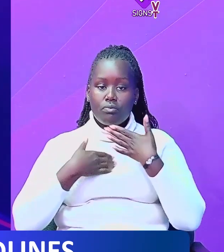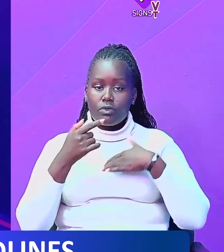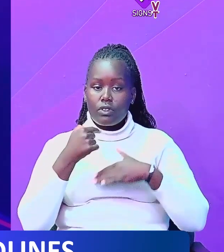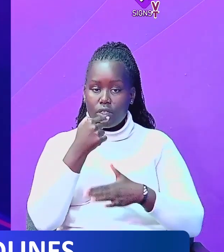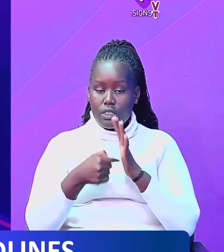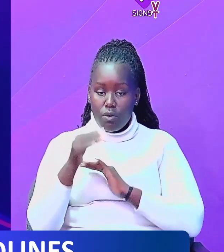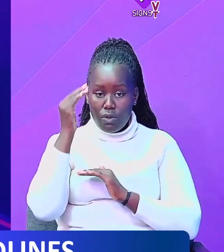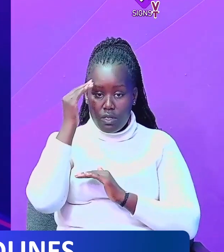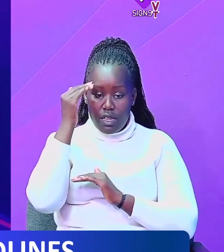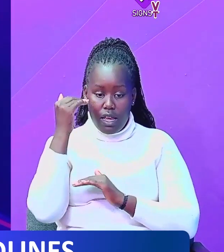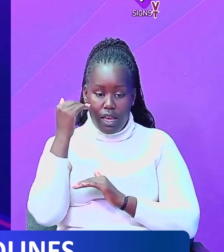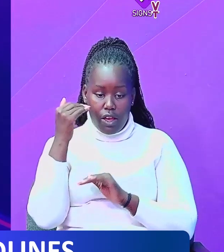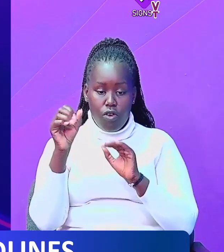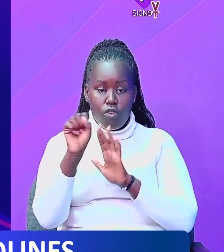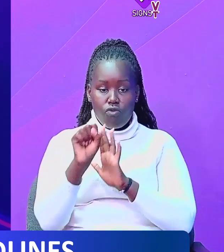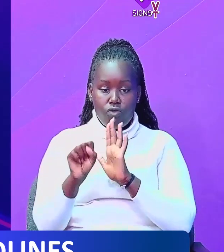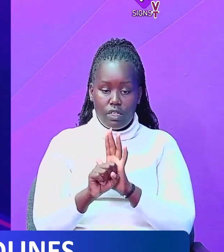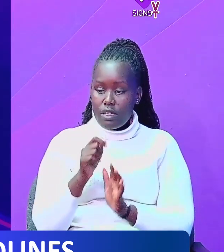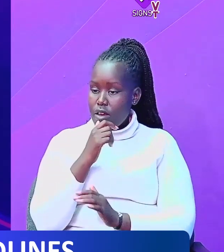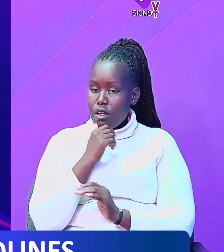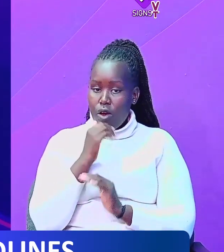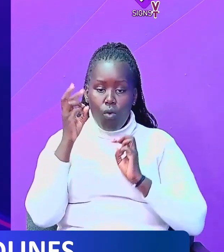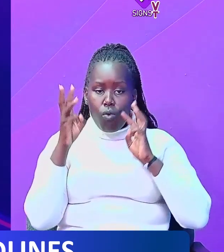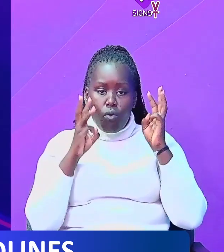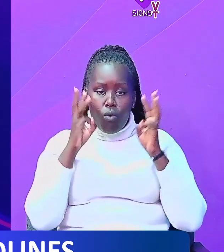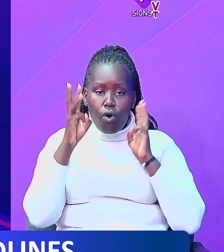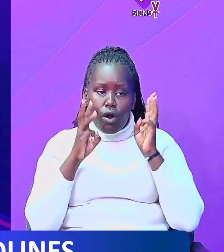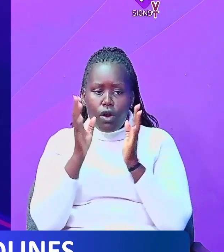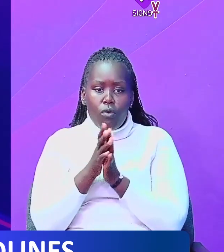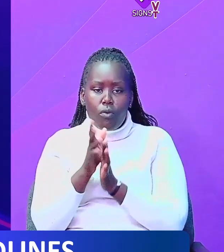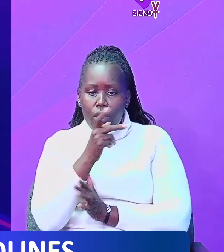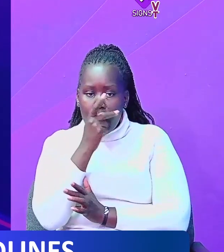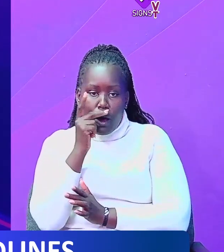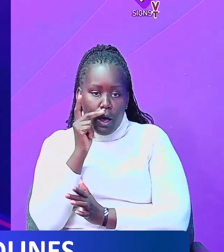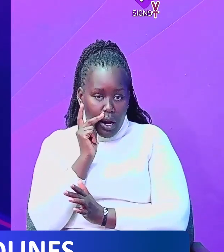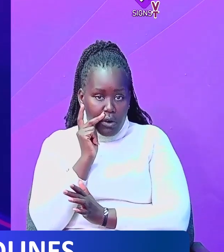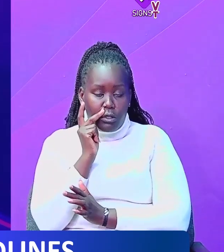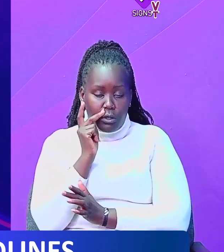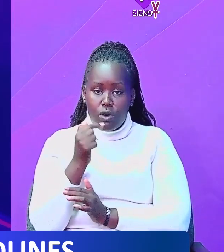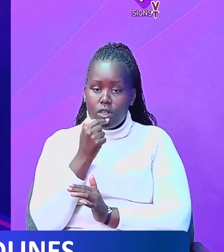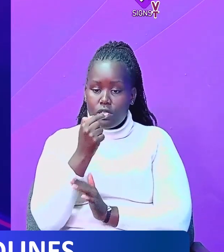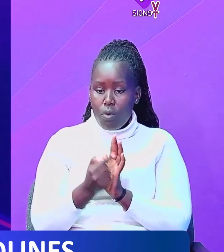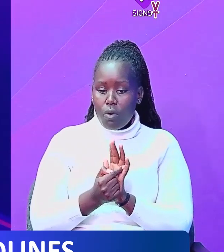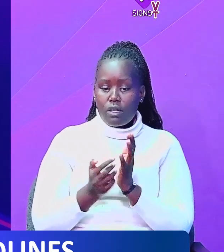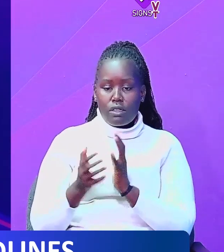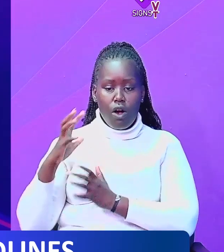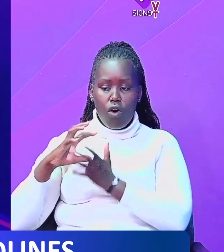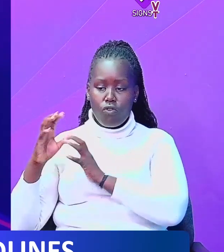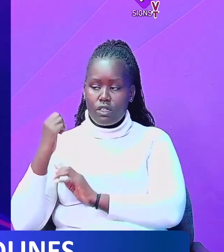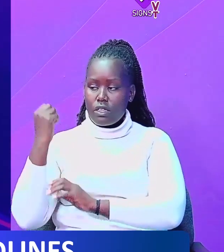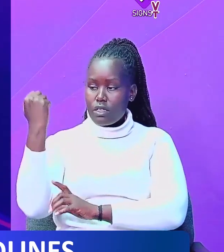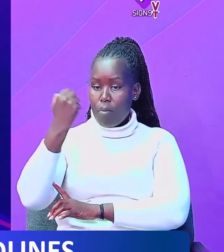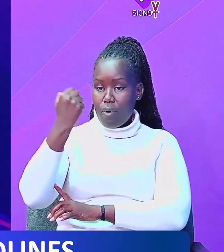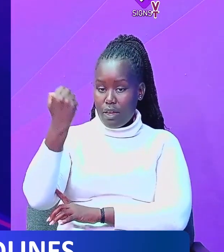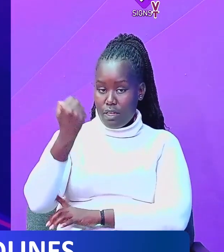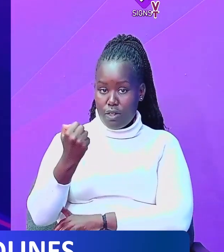state is worried by Wiper leader Kalonzo'S reception in Nyanza, which they say complicates his political matrix.